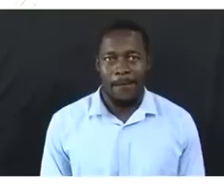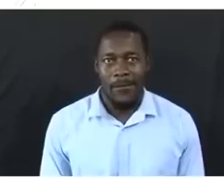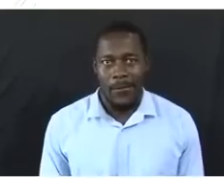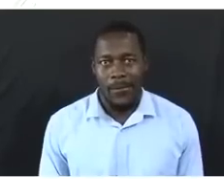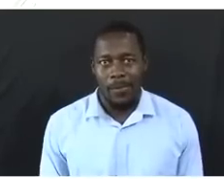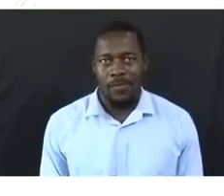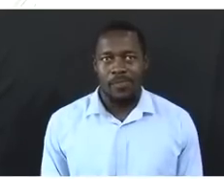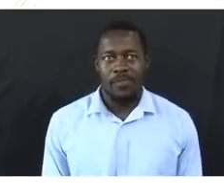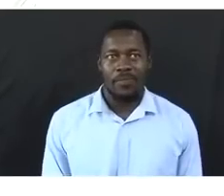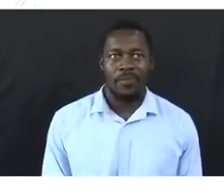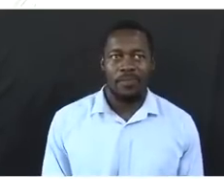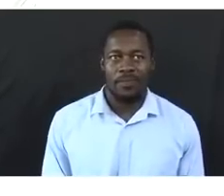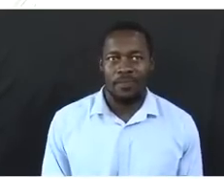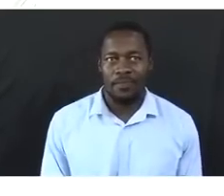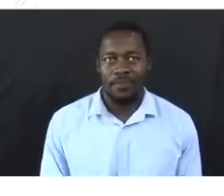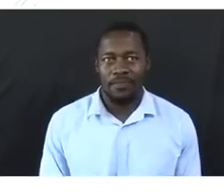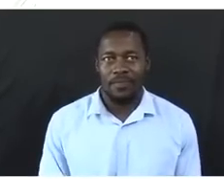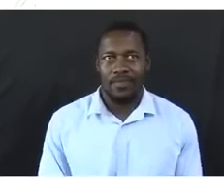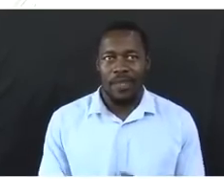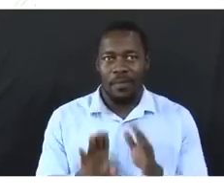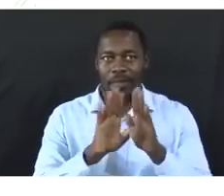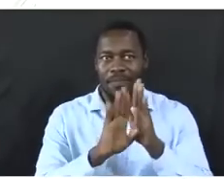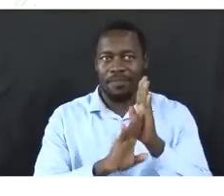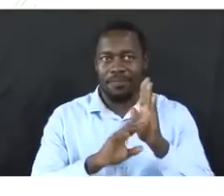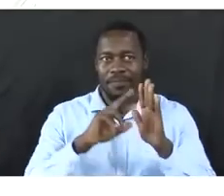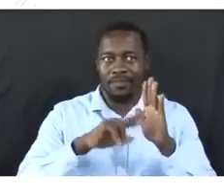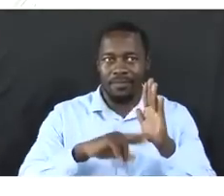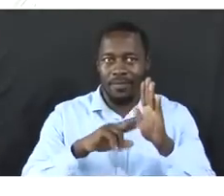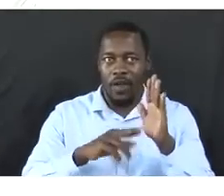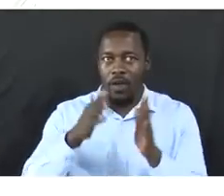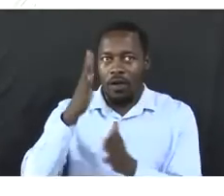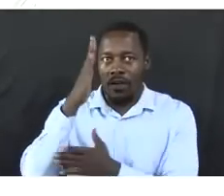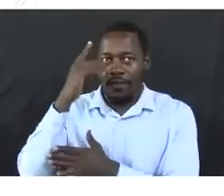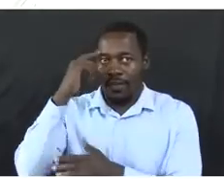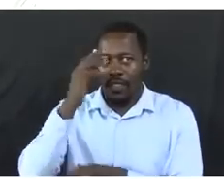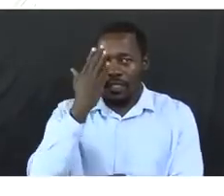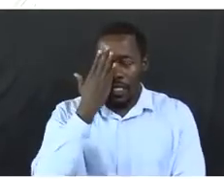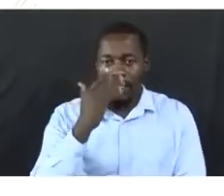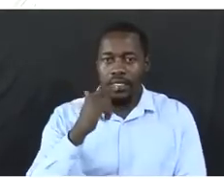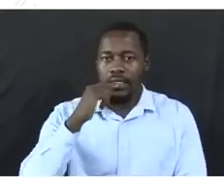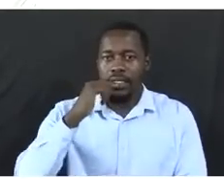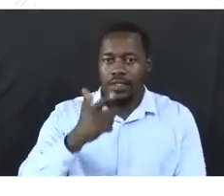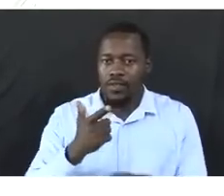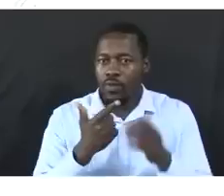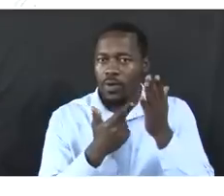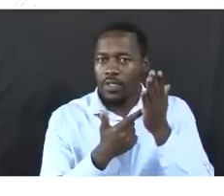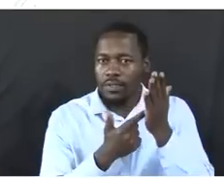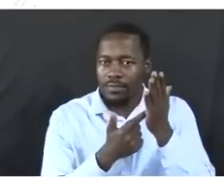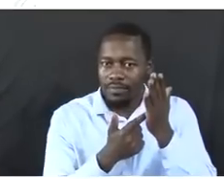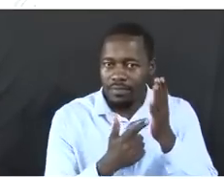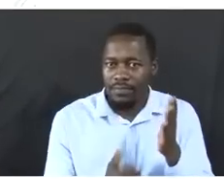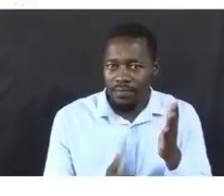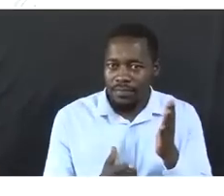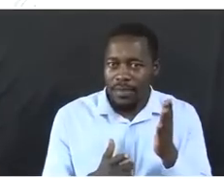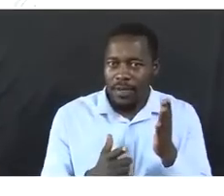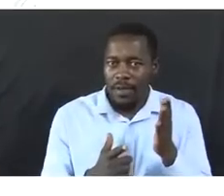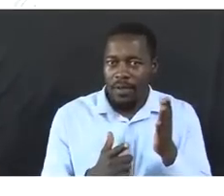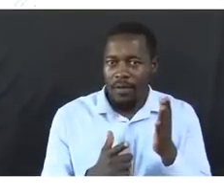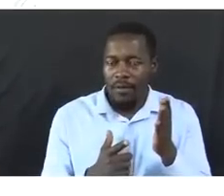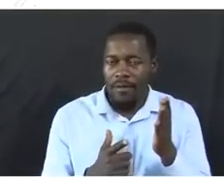his youth. For the Lord God of Israel says that he hates a what?